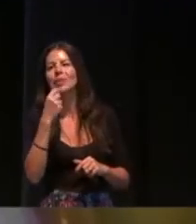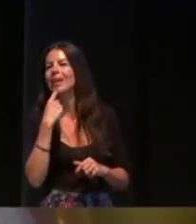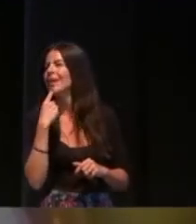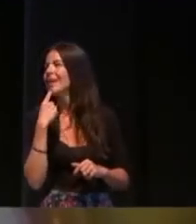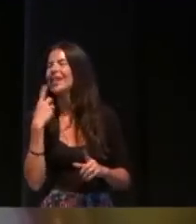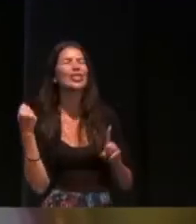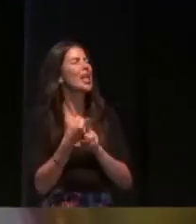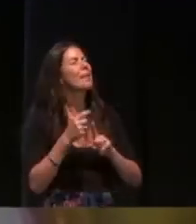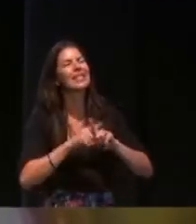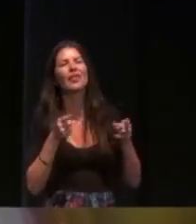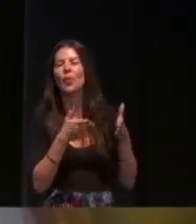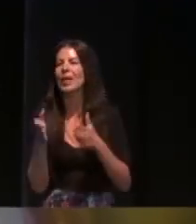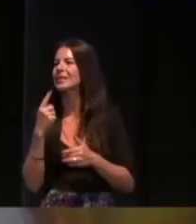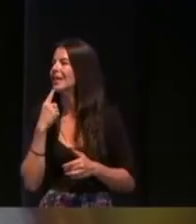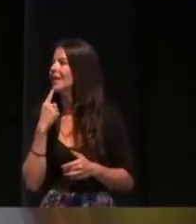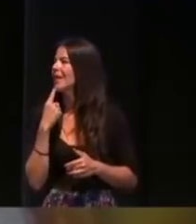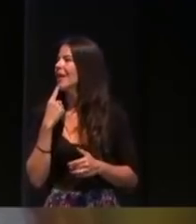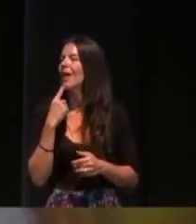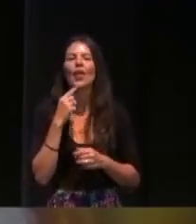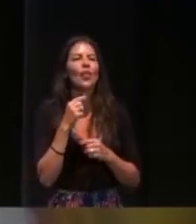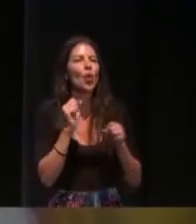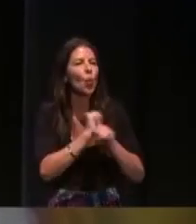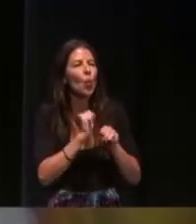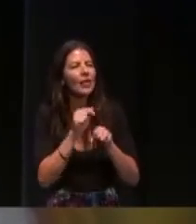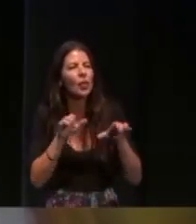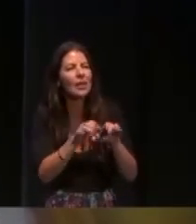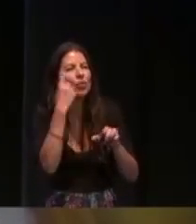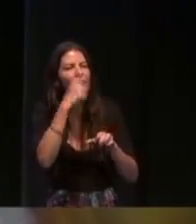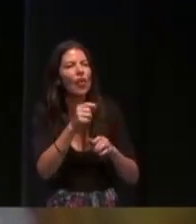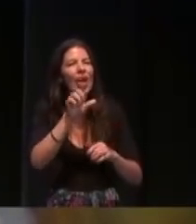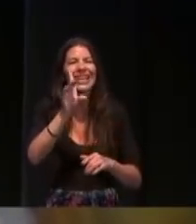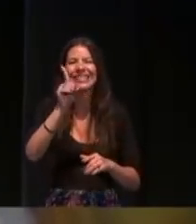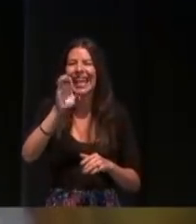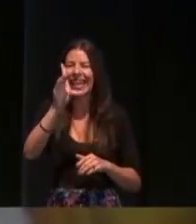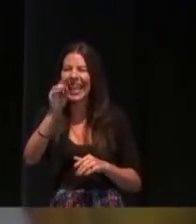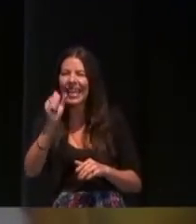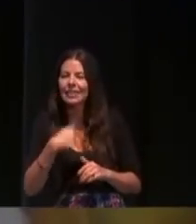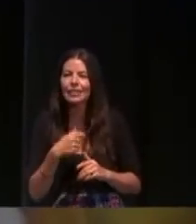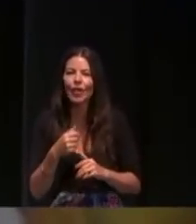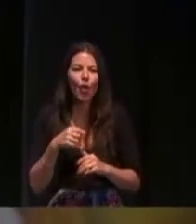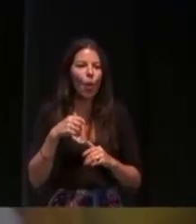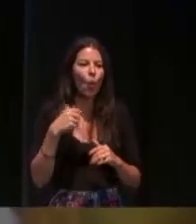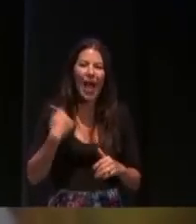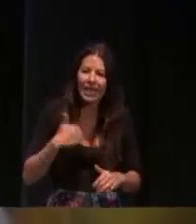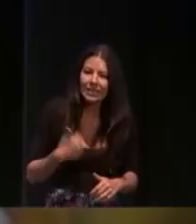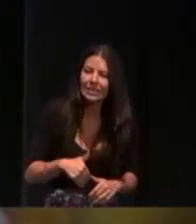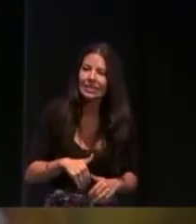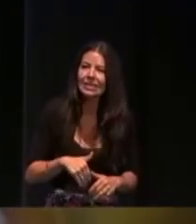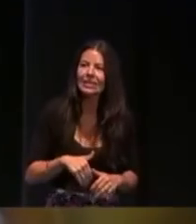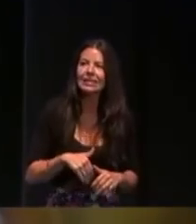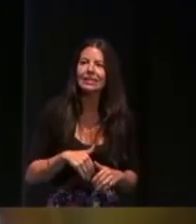it just hit me in a different way when he said, you know, the work that you've been doing at the Agape movement for decades. It's like, decades? What?